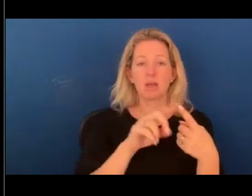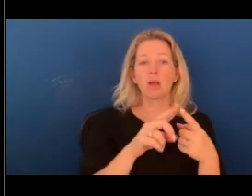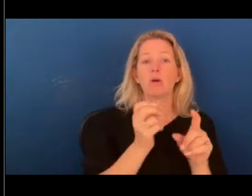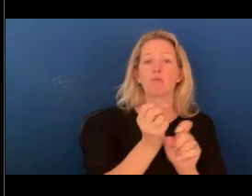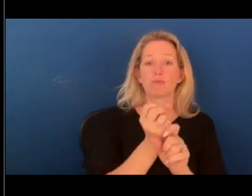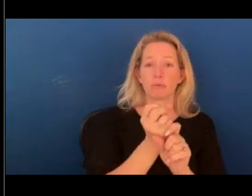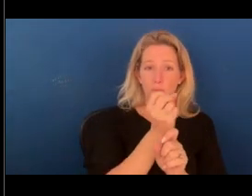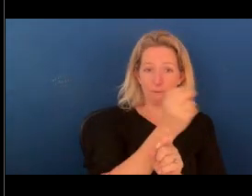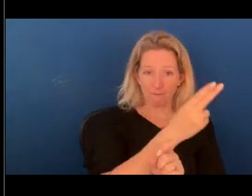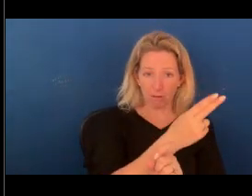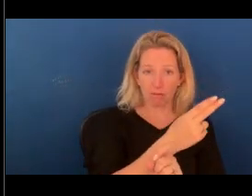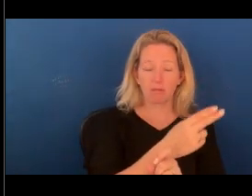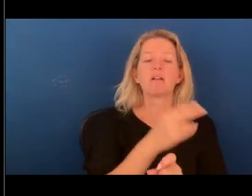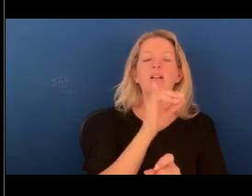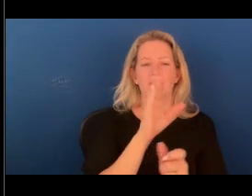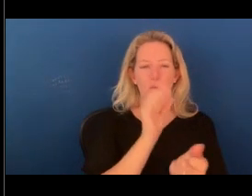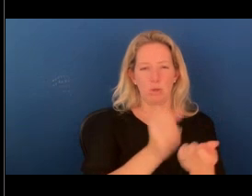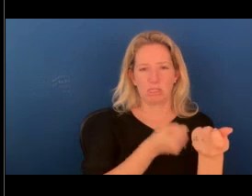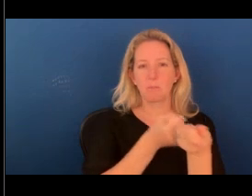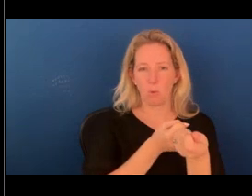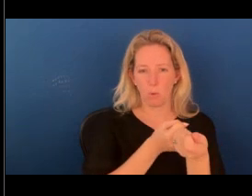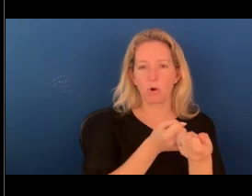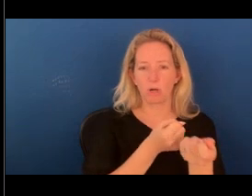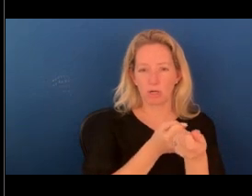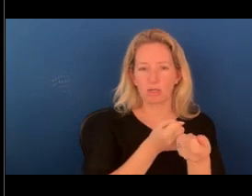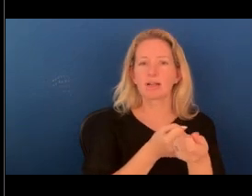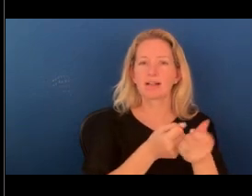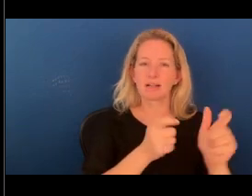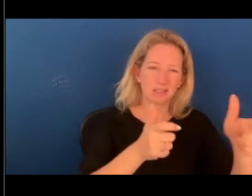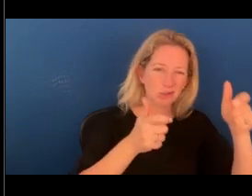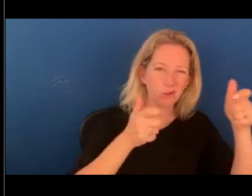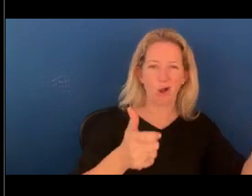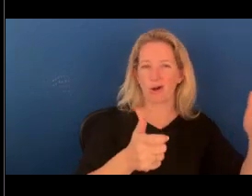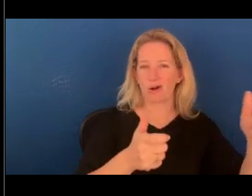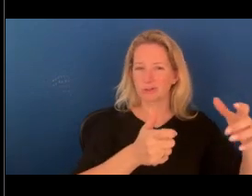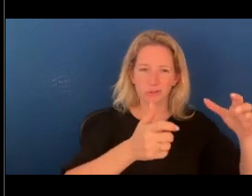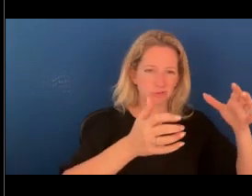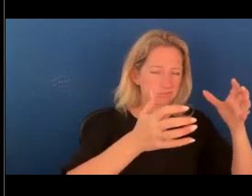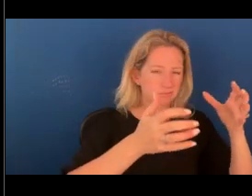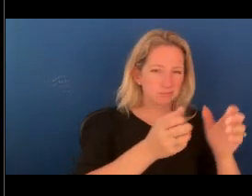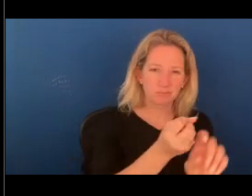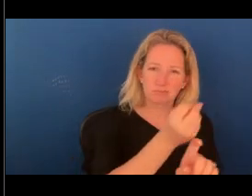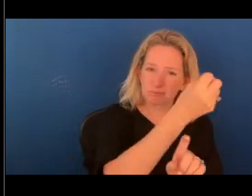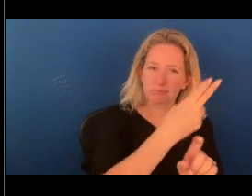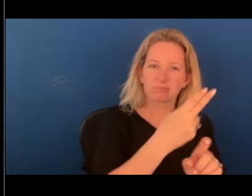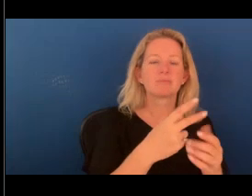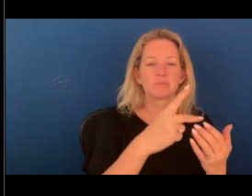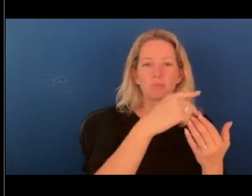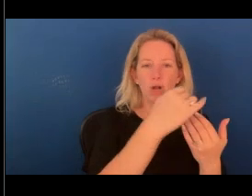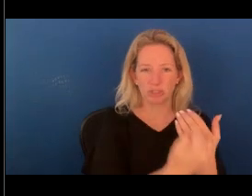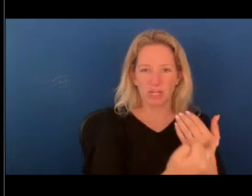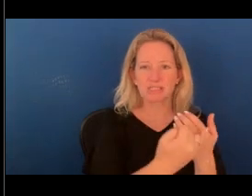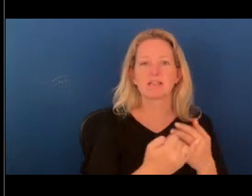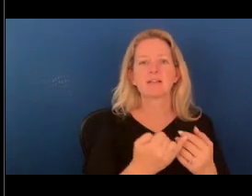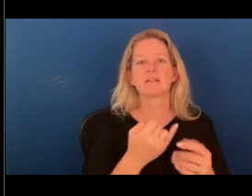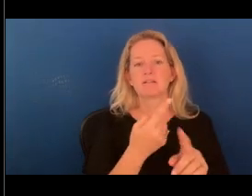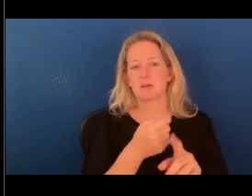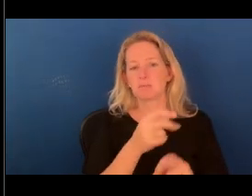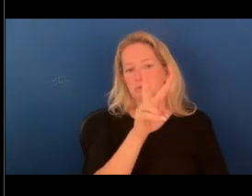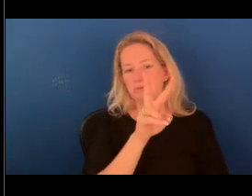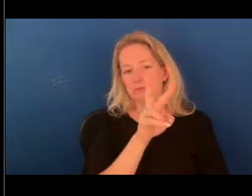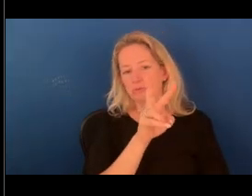competition, which will support impactful large debris removal projects. And the typical award amounts range from $2 to $6 million